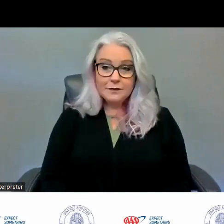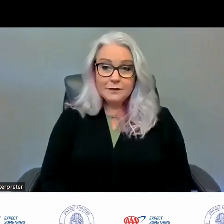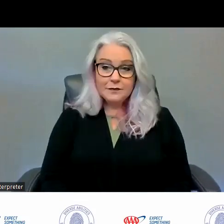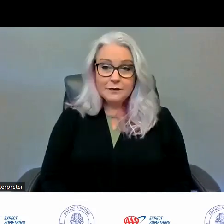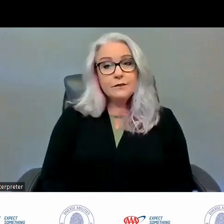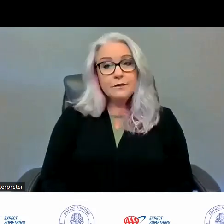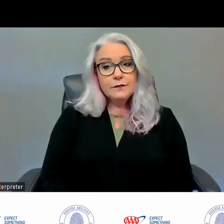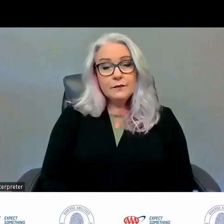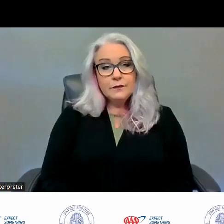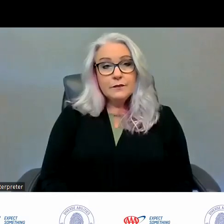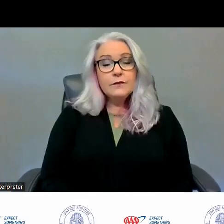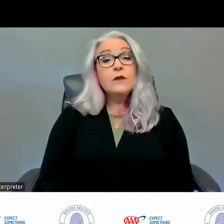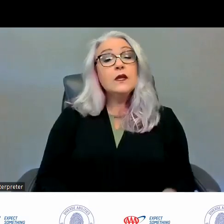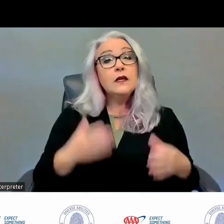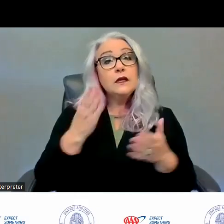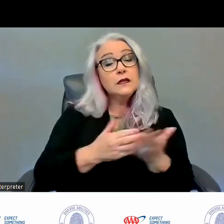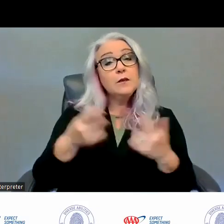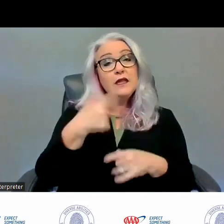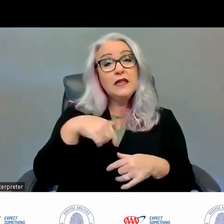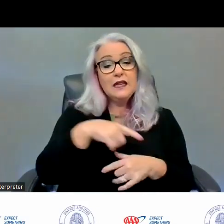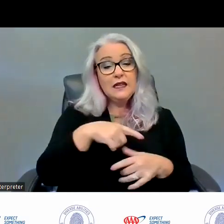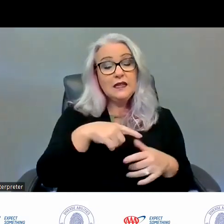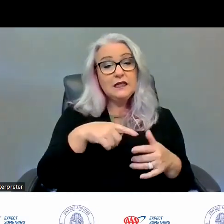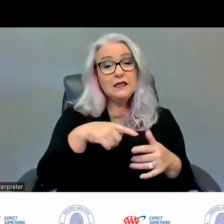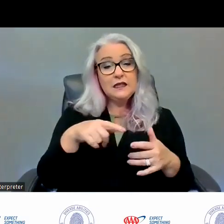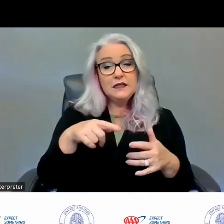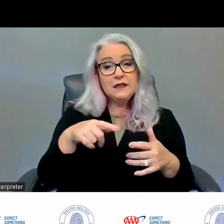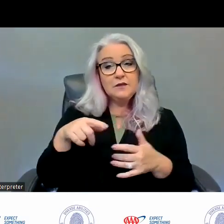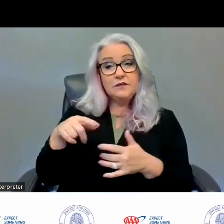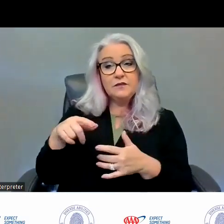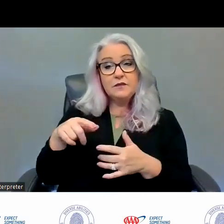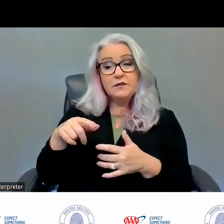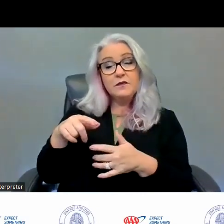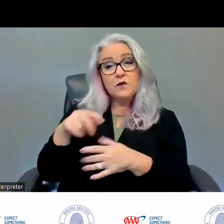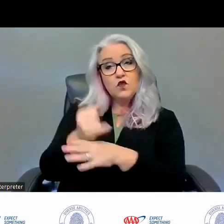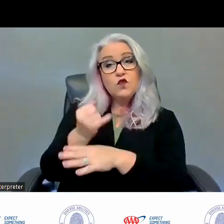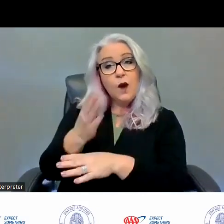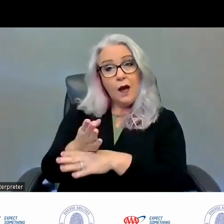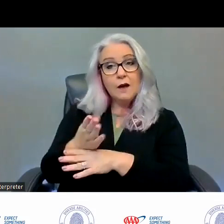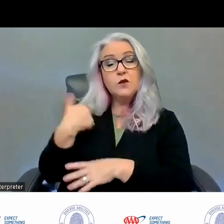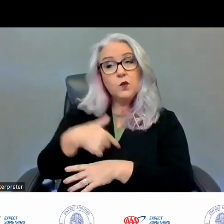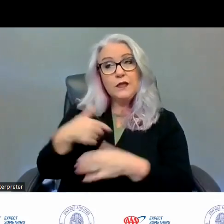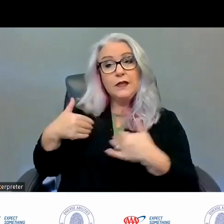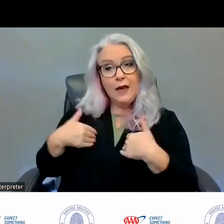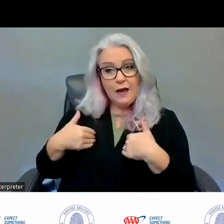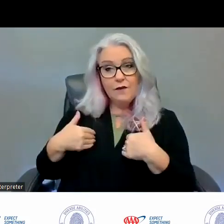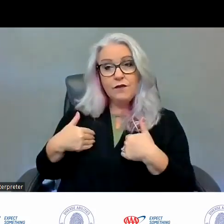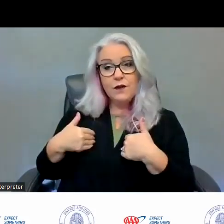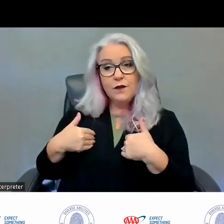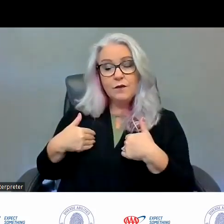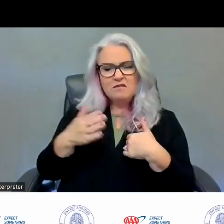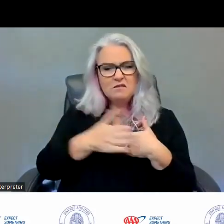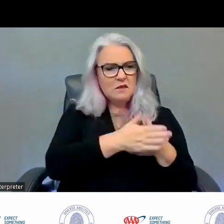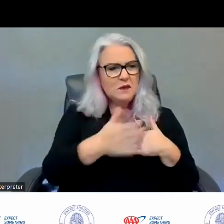And so some of these other, some of the jobs that we have, you can go to the next slide, Nasha.